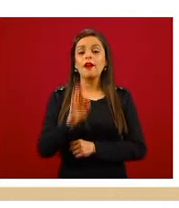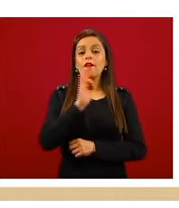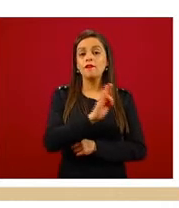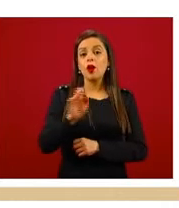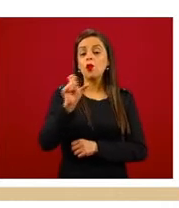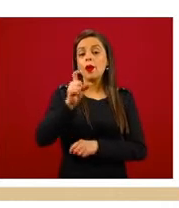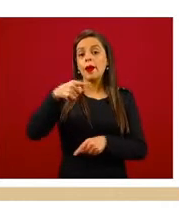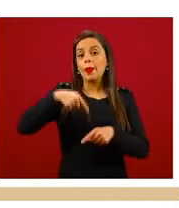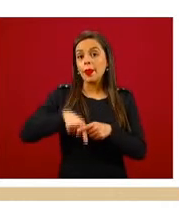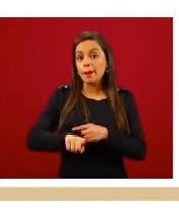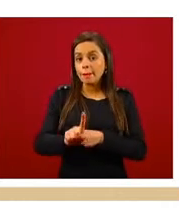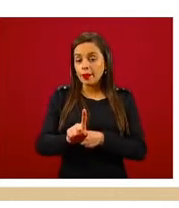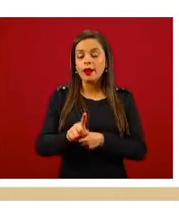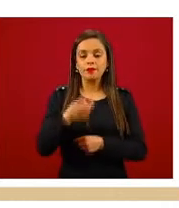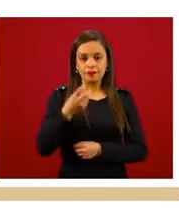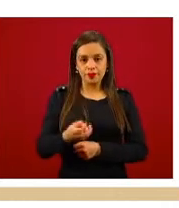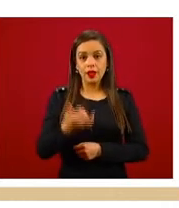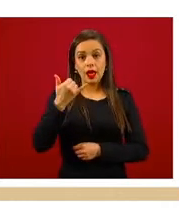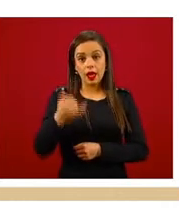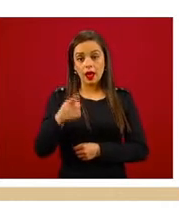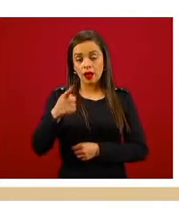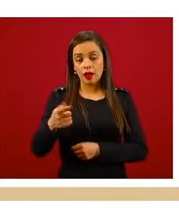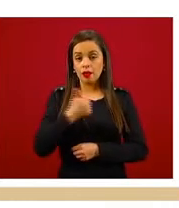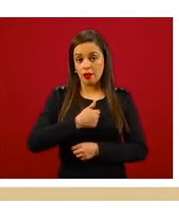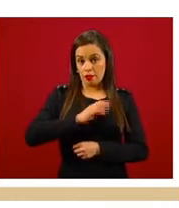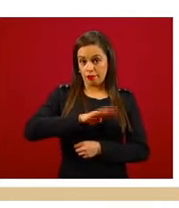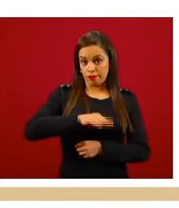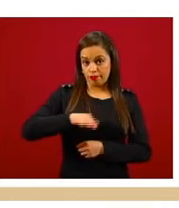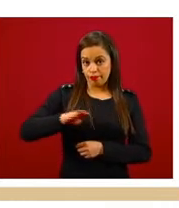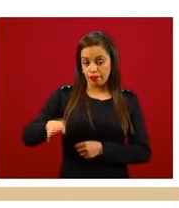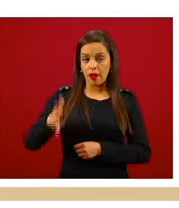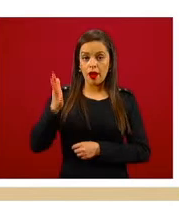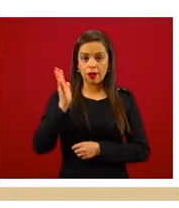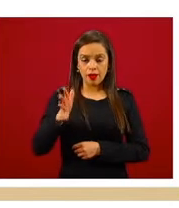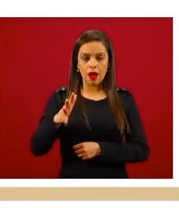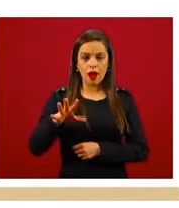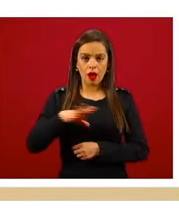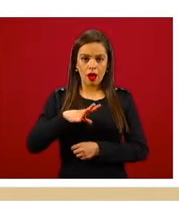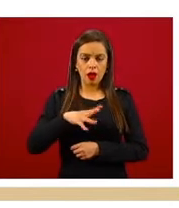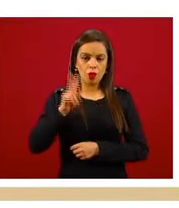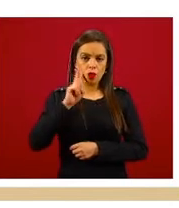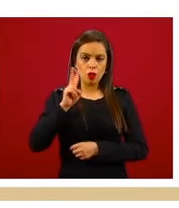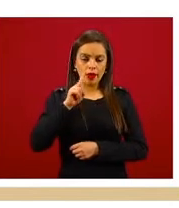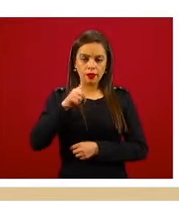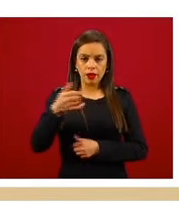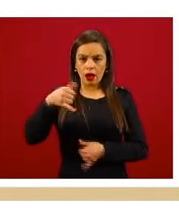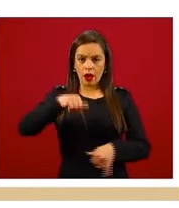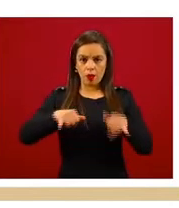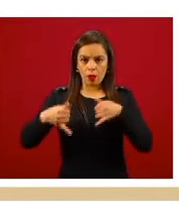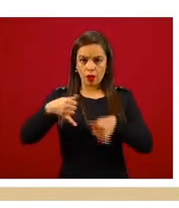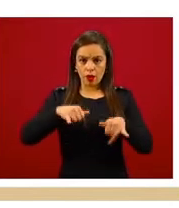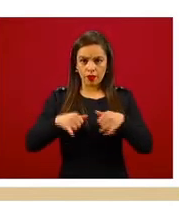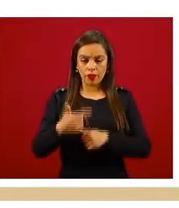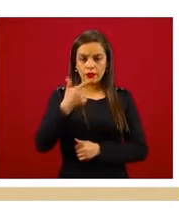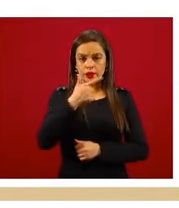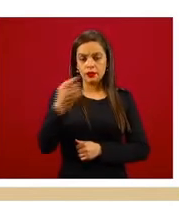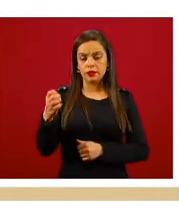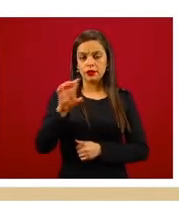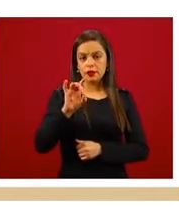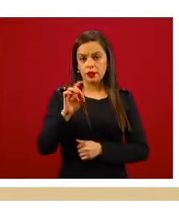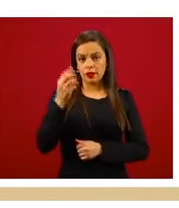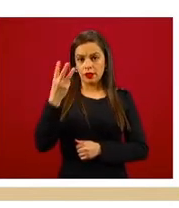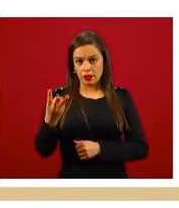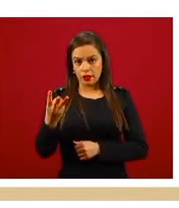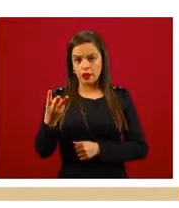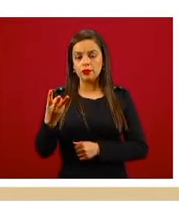blue, and these are based on the date when it happened. And we also have pending laboratory testings